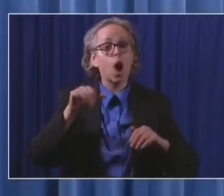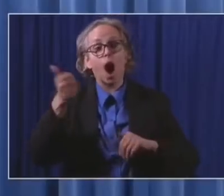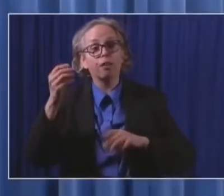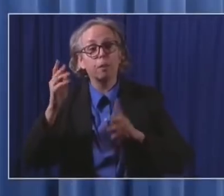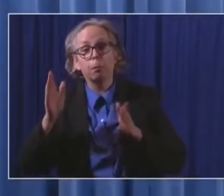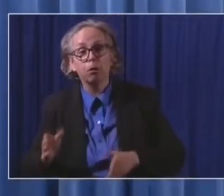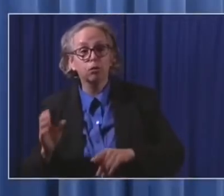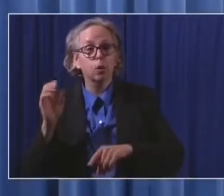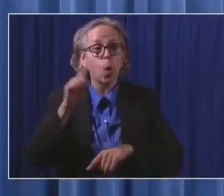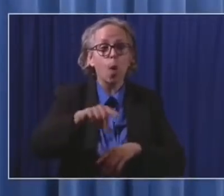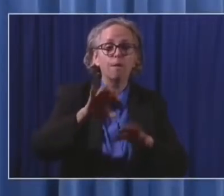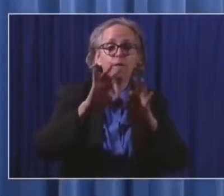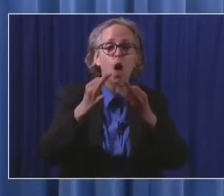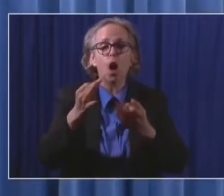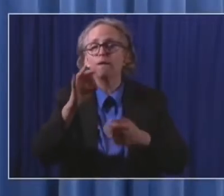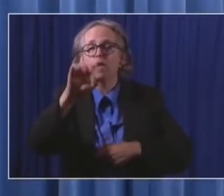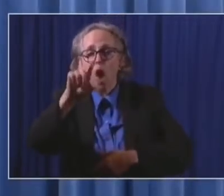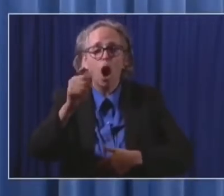be concerned.